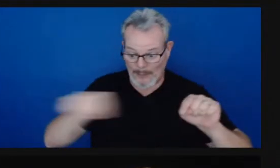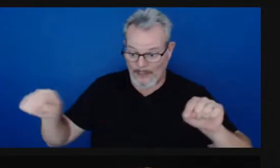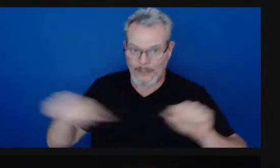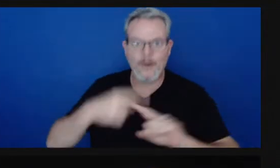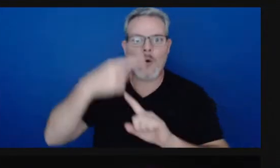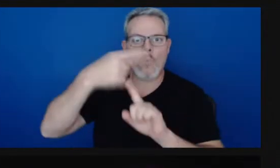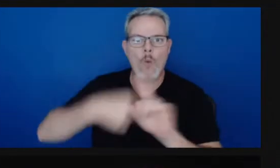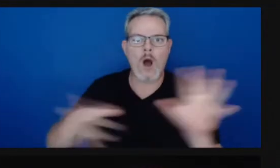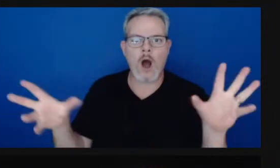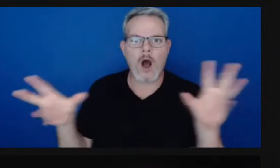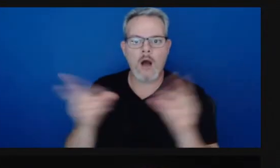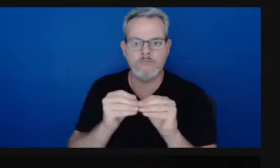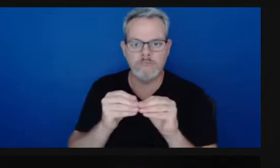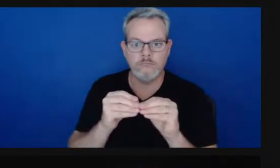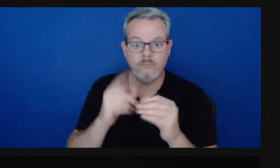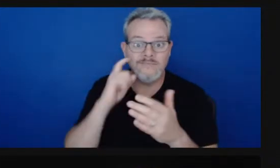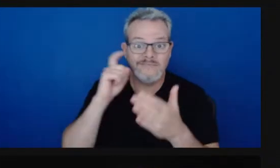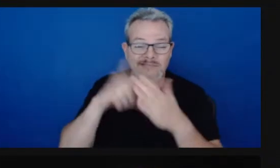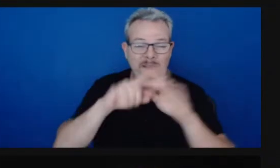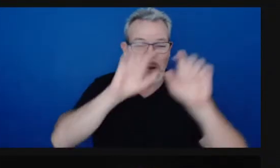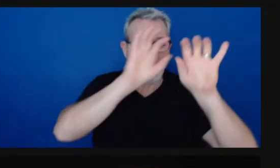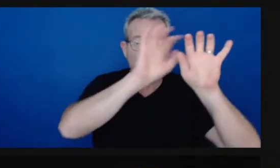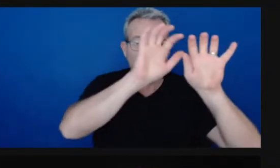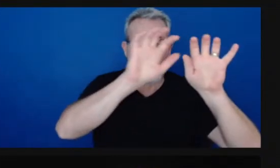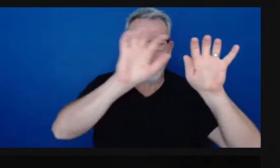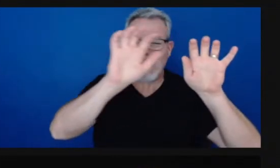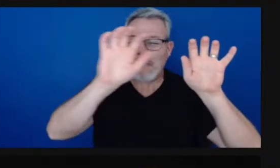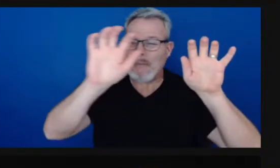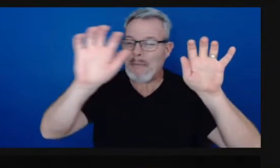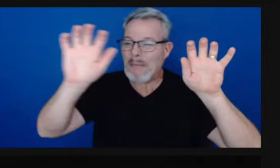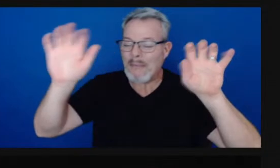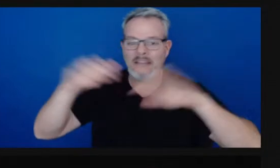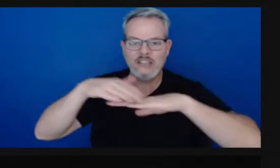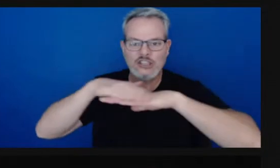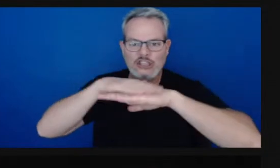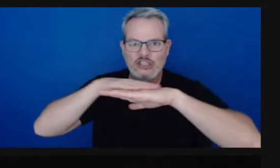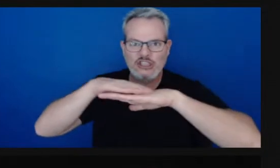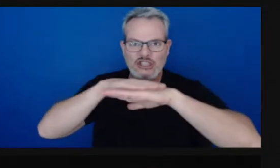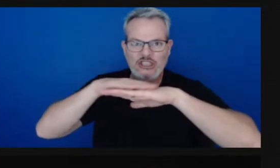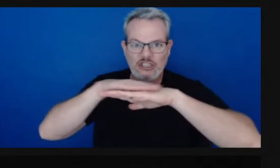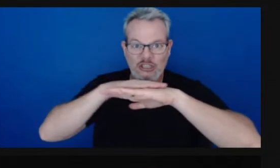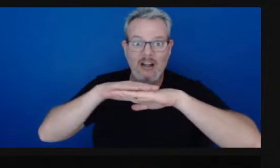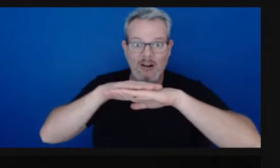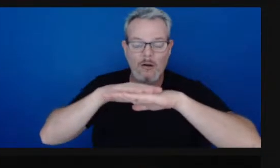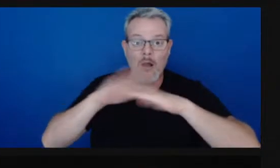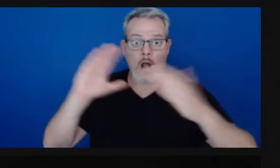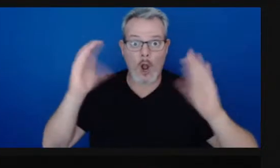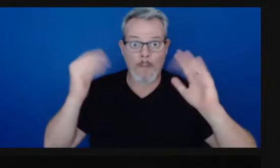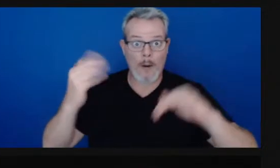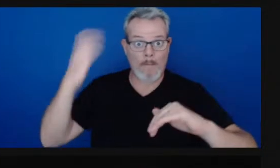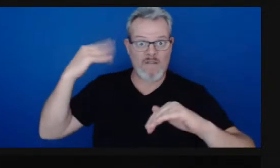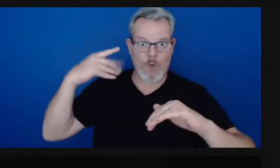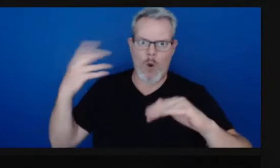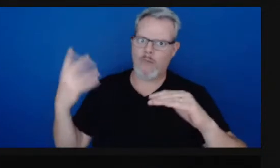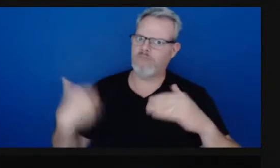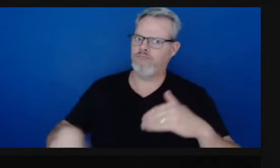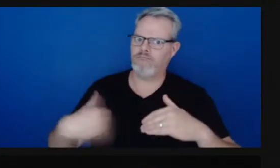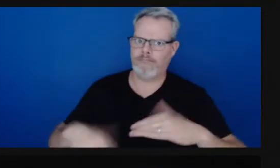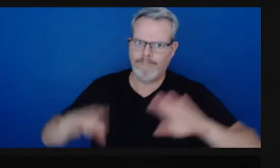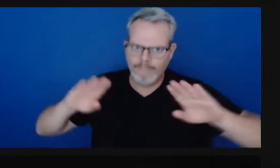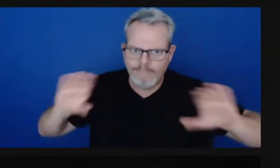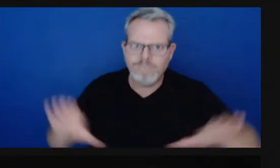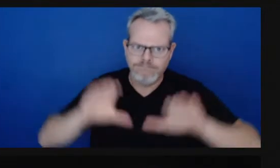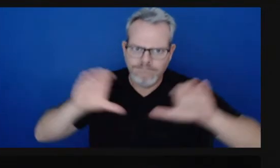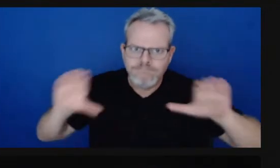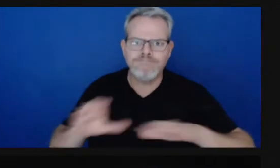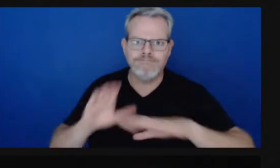are in the shallow regions compared to what we're seeing now is still active, but not nearly as active as before. In comparison, I'll zoom it in